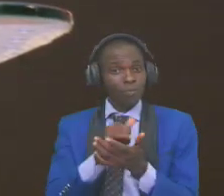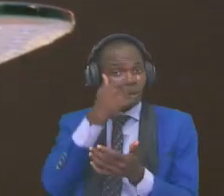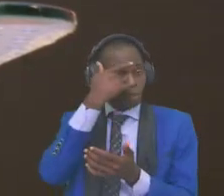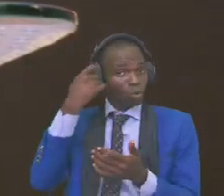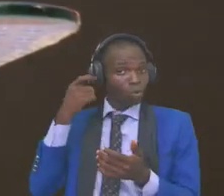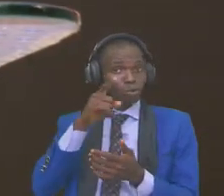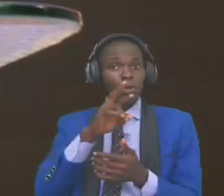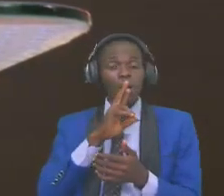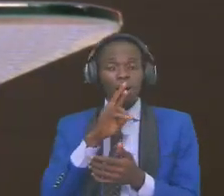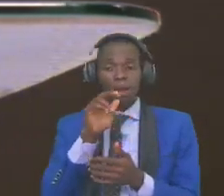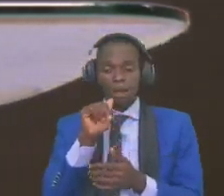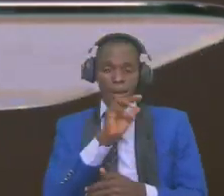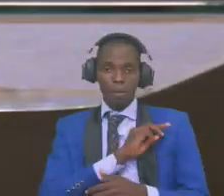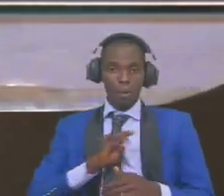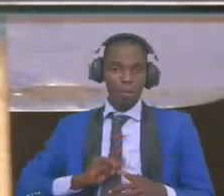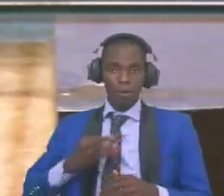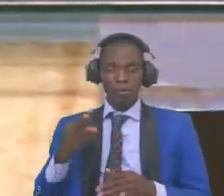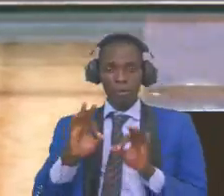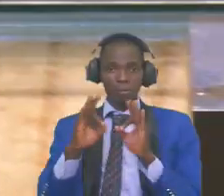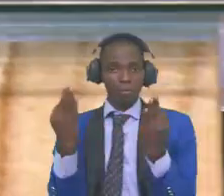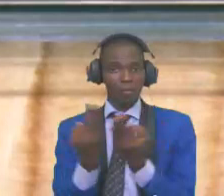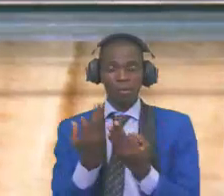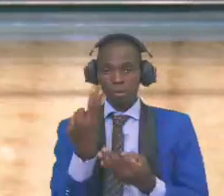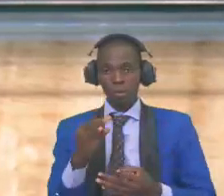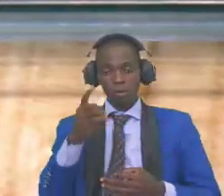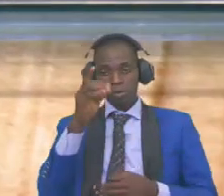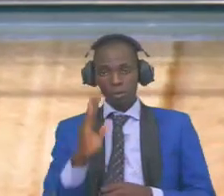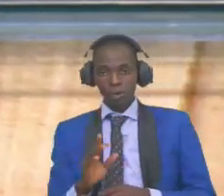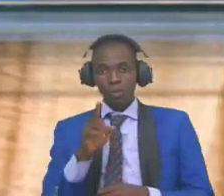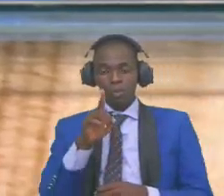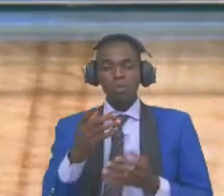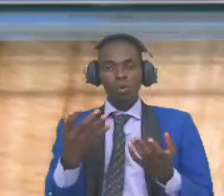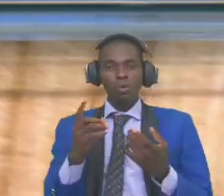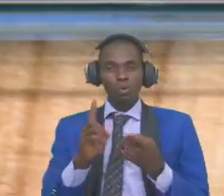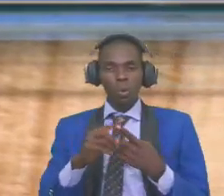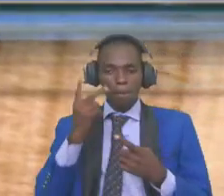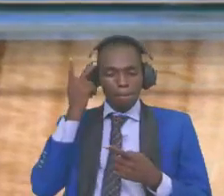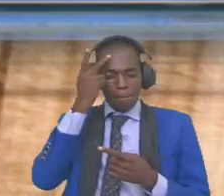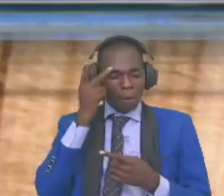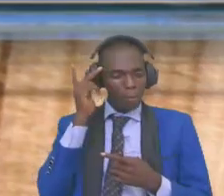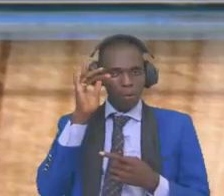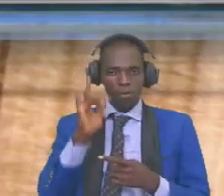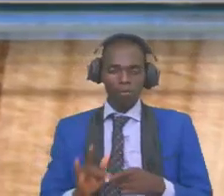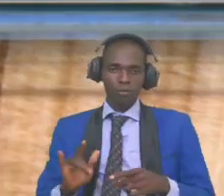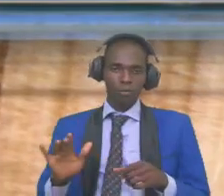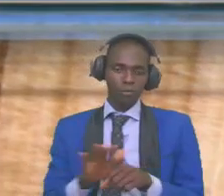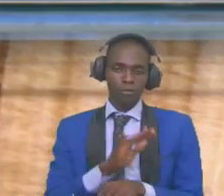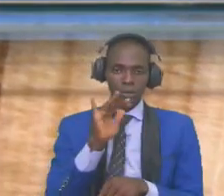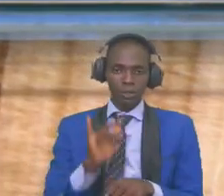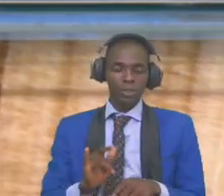member of the family of God, you want to purposefully decide and